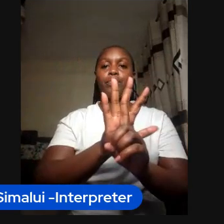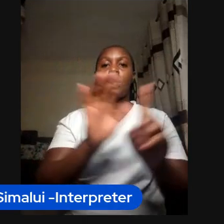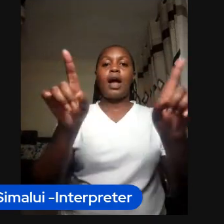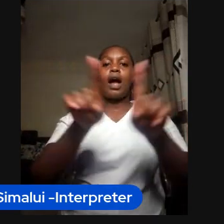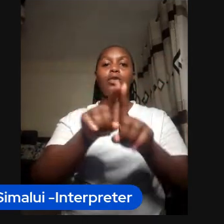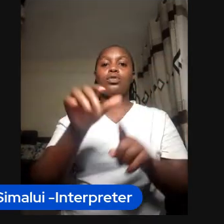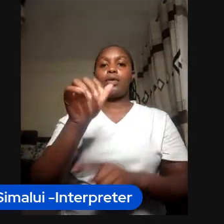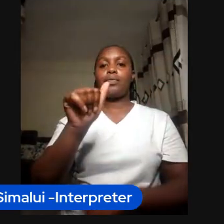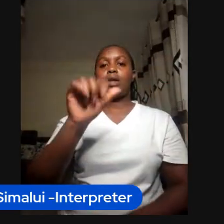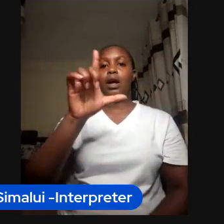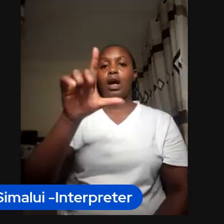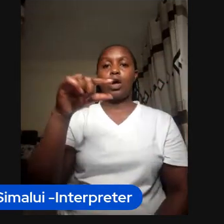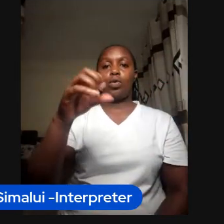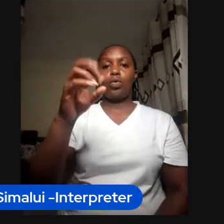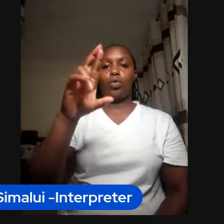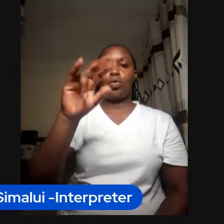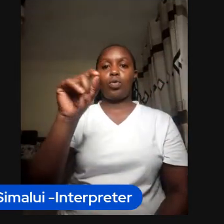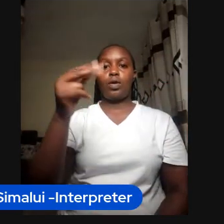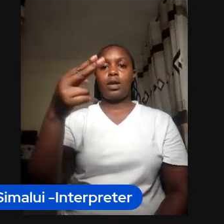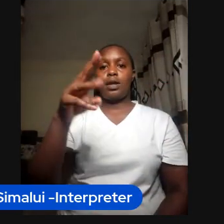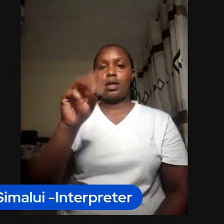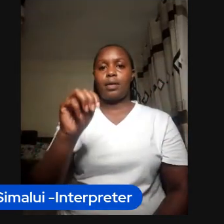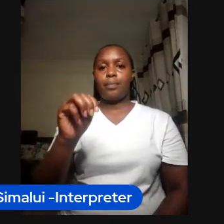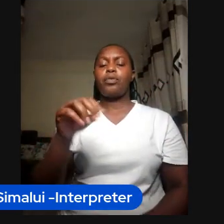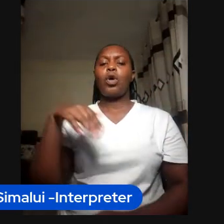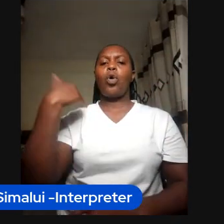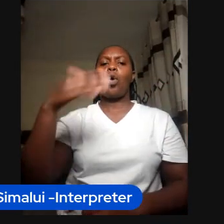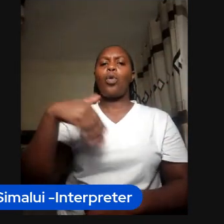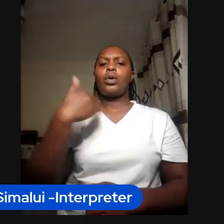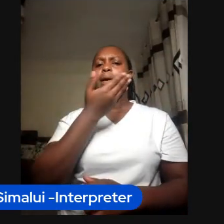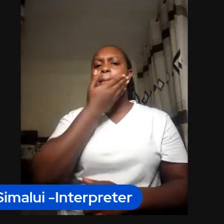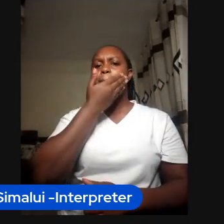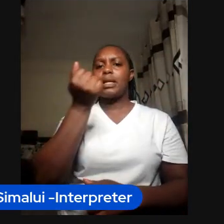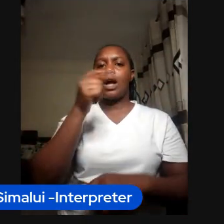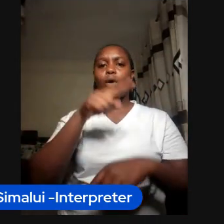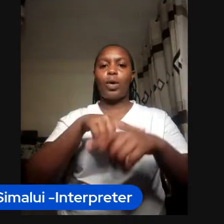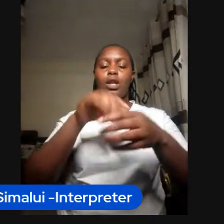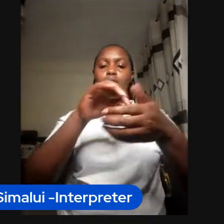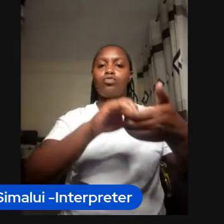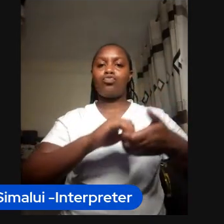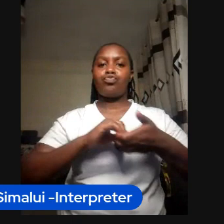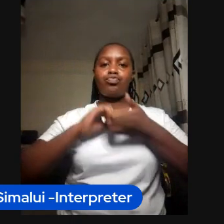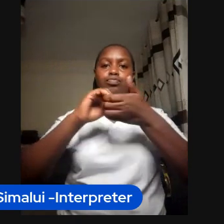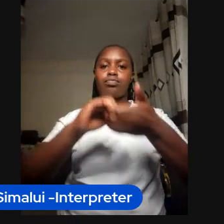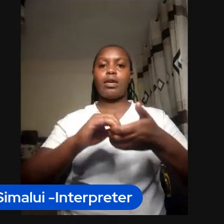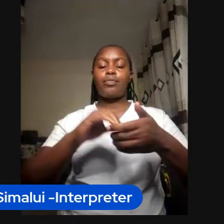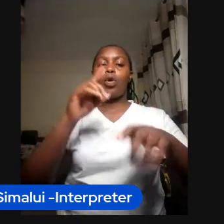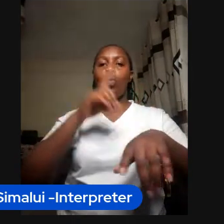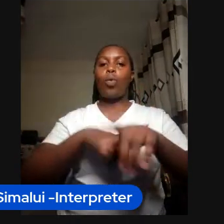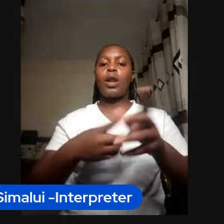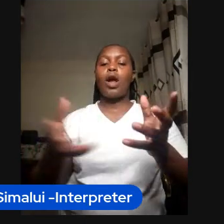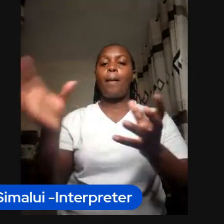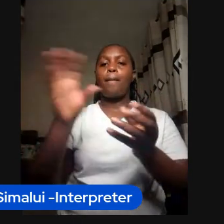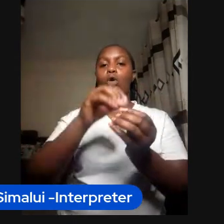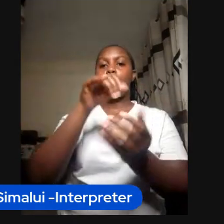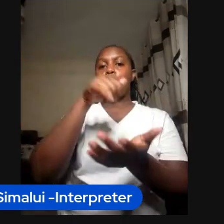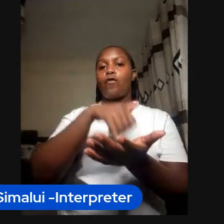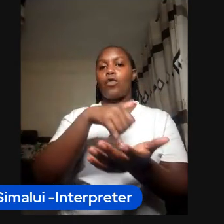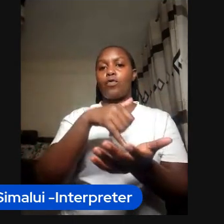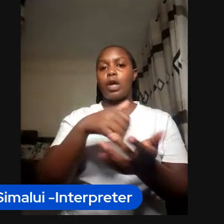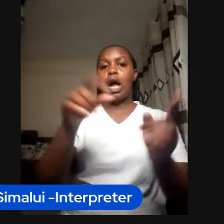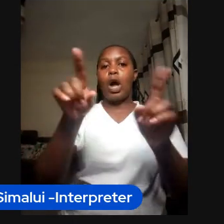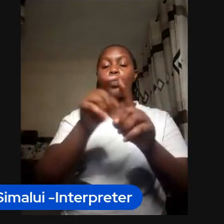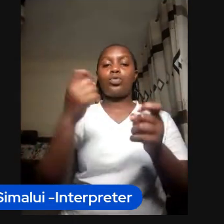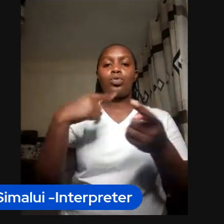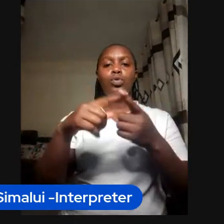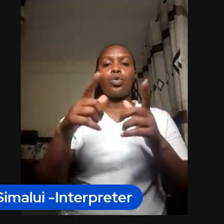called engagement. They love when you're seen more, when you are engaged more, and when you are conversed on the